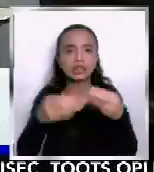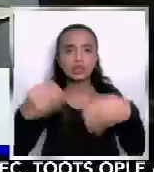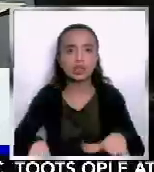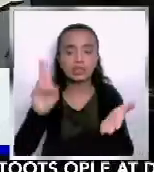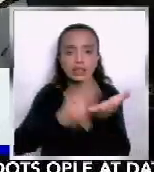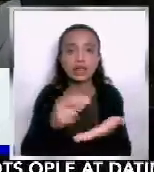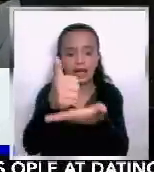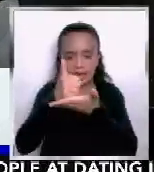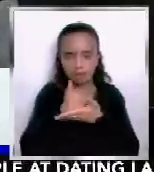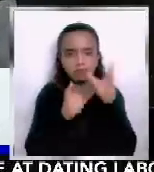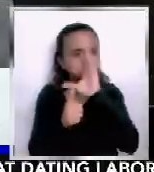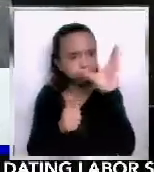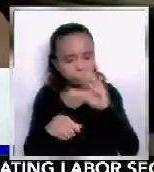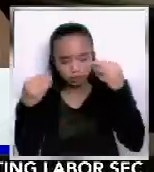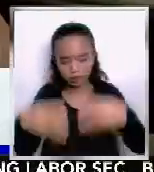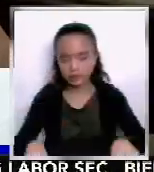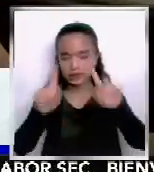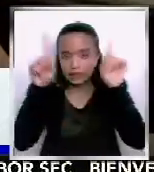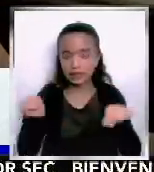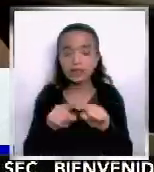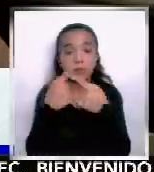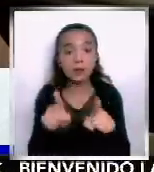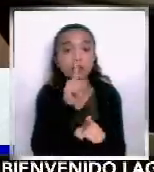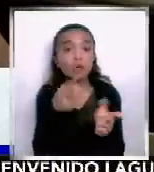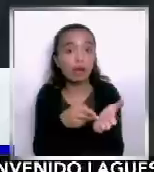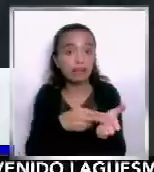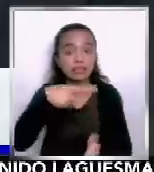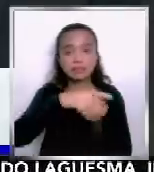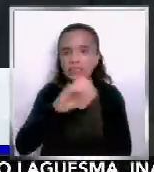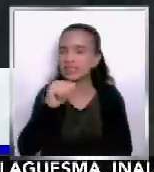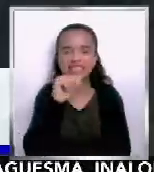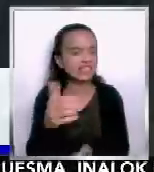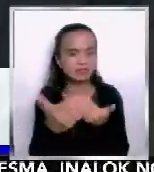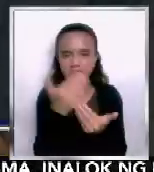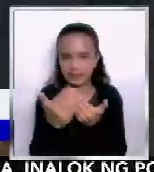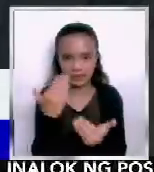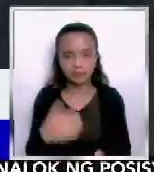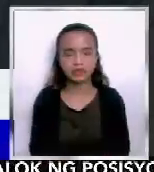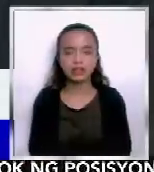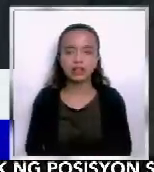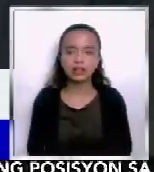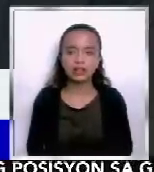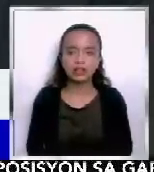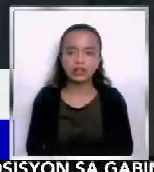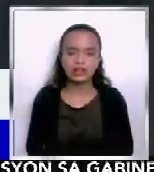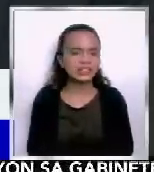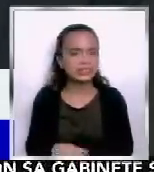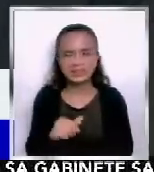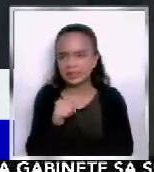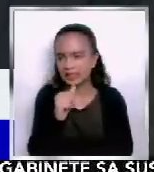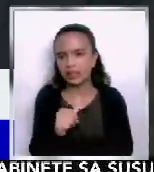ng mga nawawalang mga painting. Pero aminado ang PCGG, hindi ito madali. Basically, it's not so successful, no?